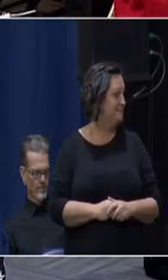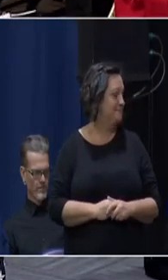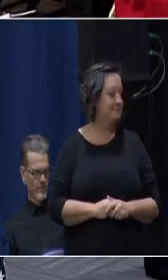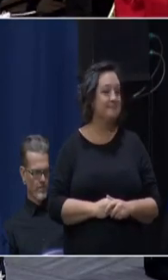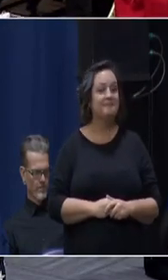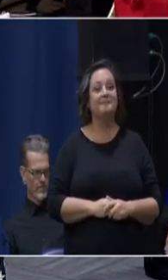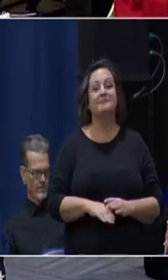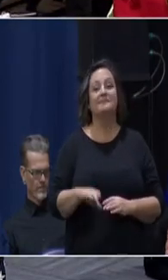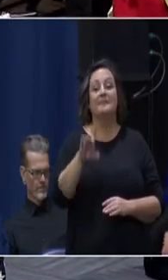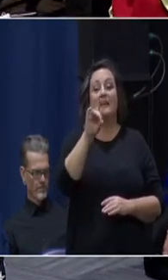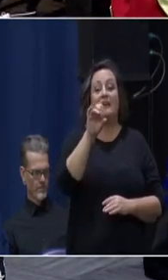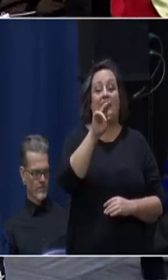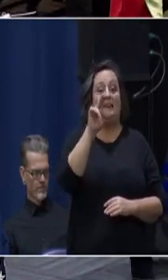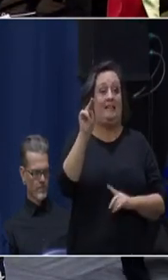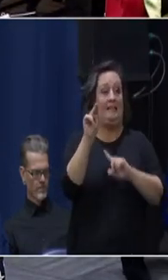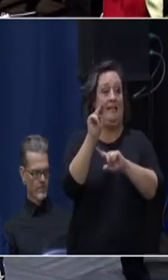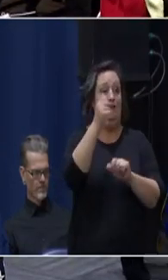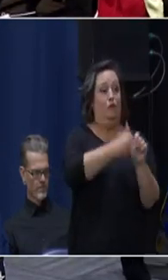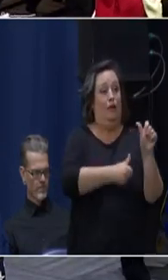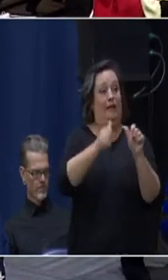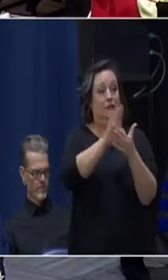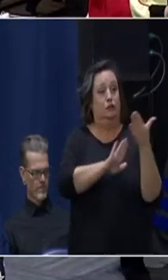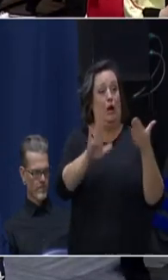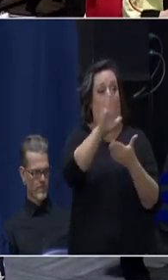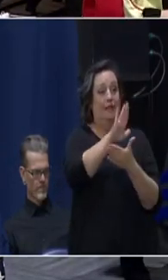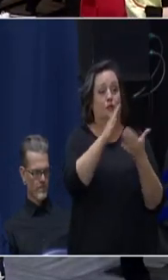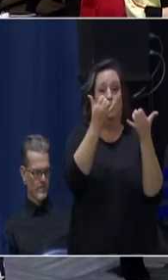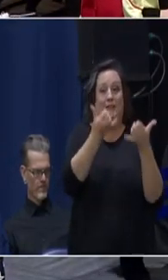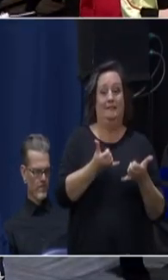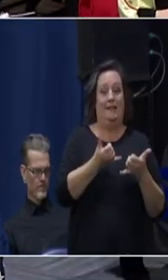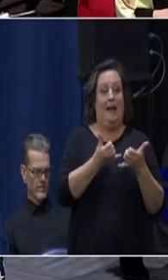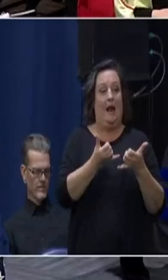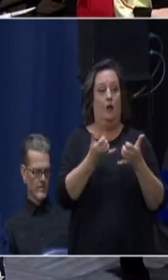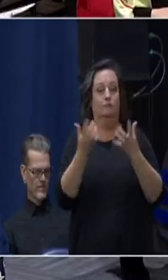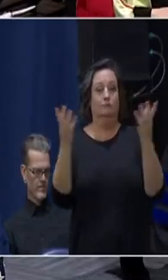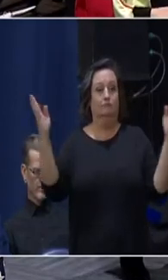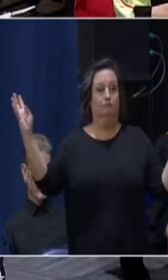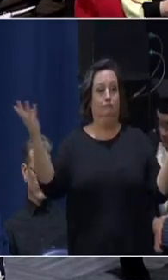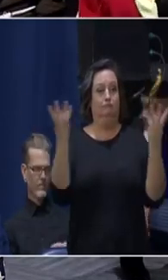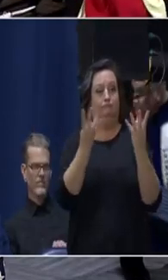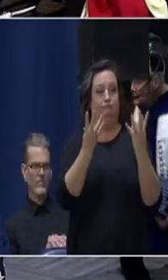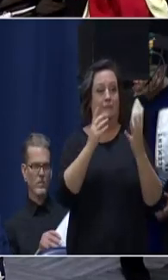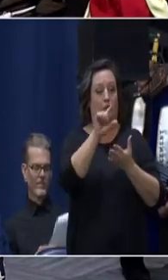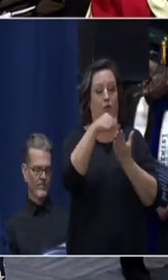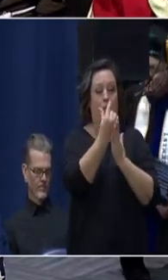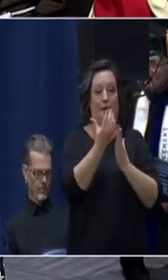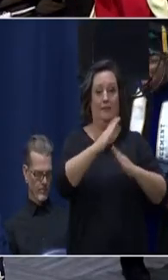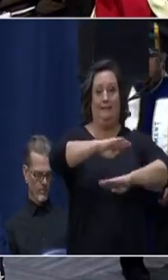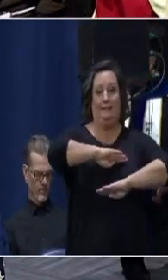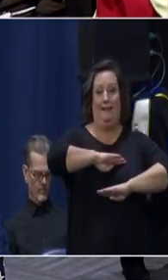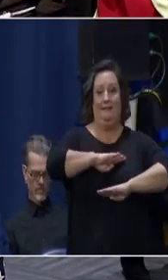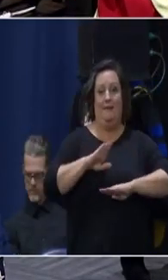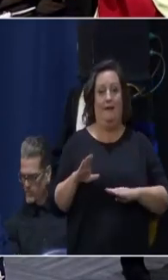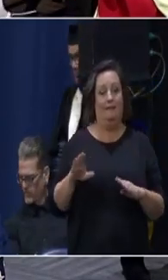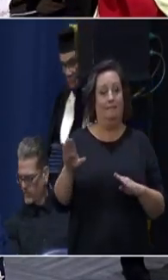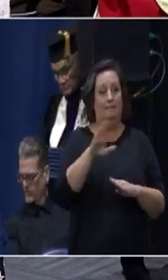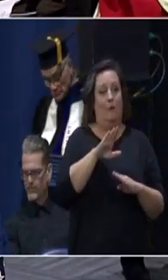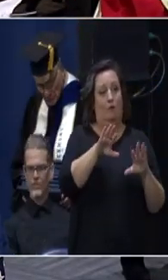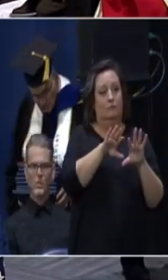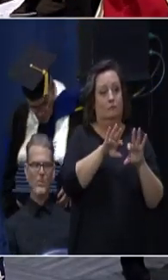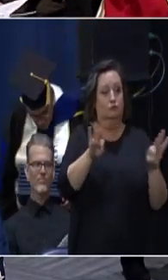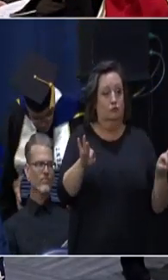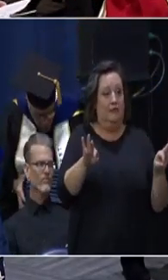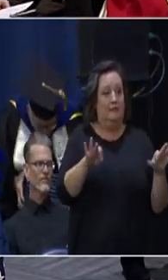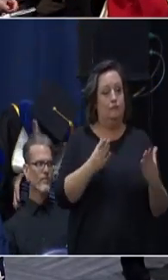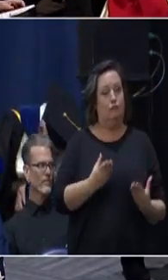The deans of the respective colleges will now present the graduates who have met the requirements for the degrees established and recommended